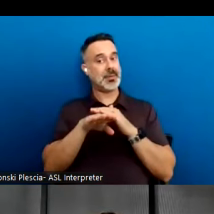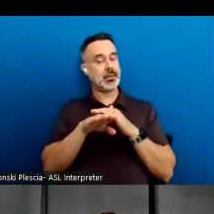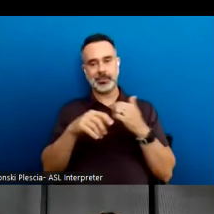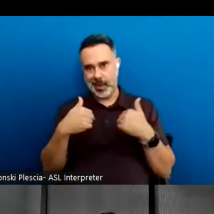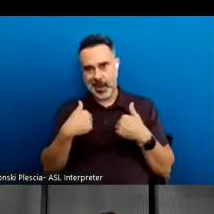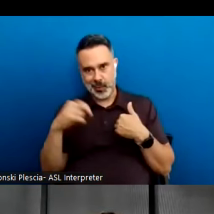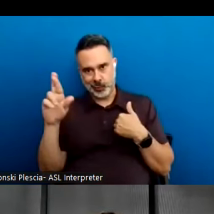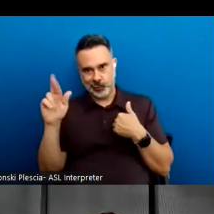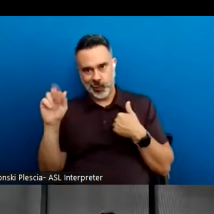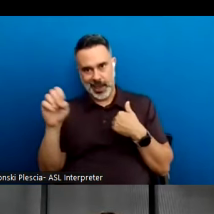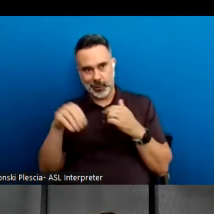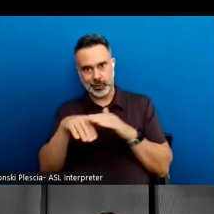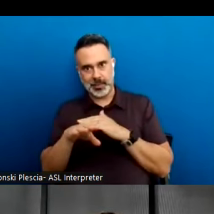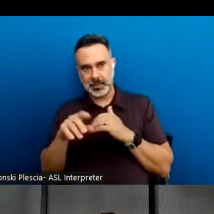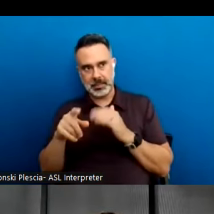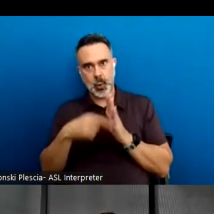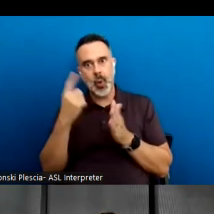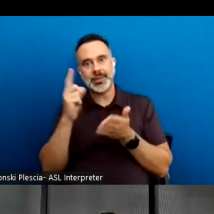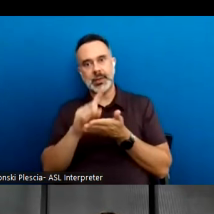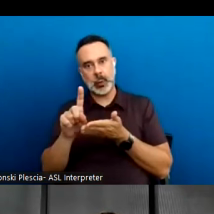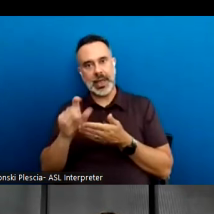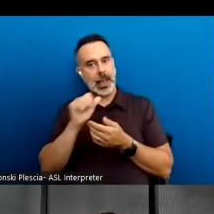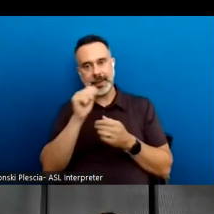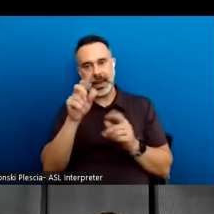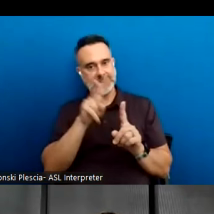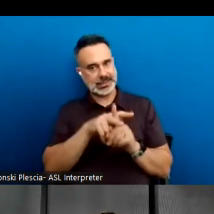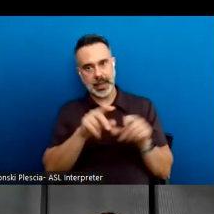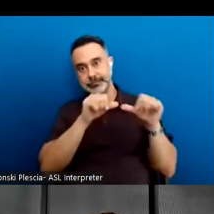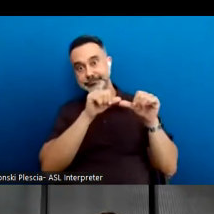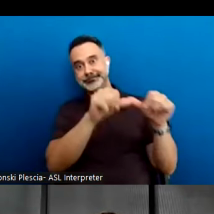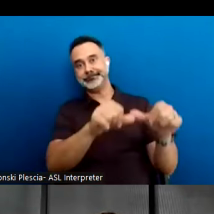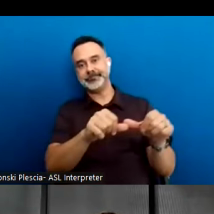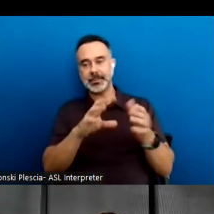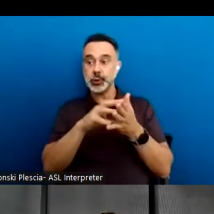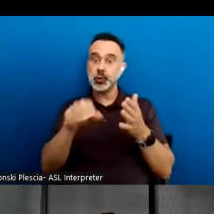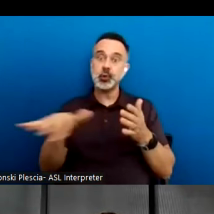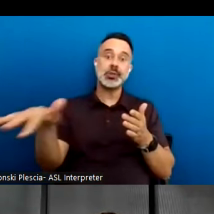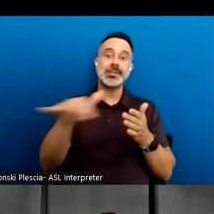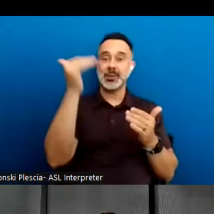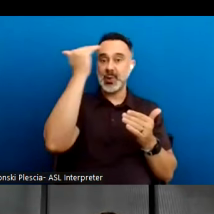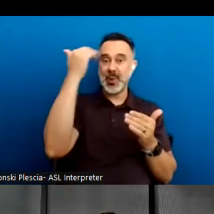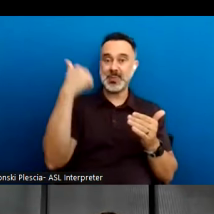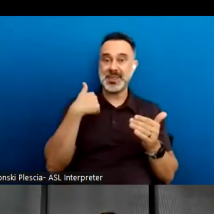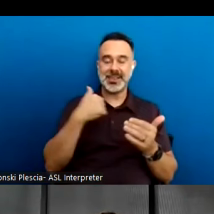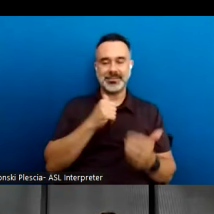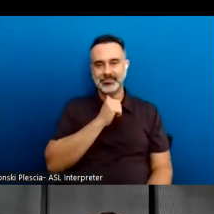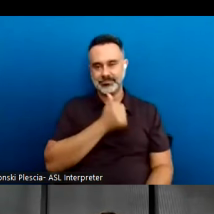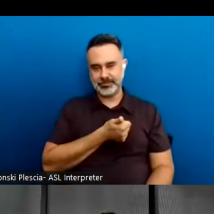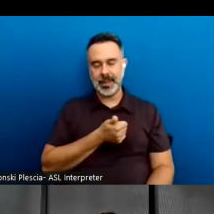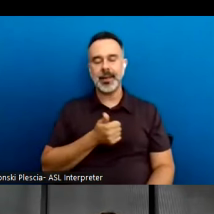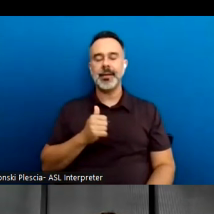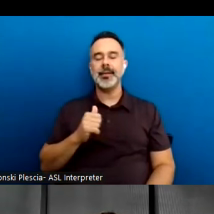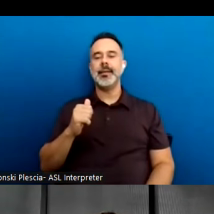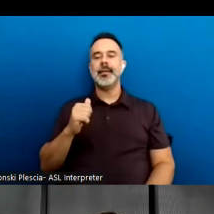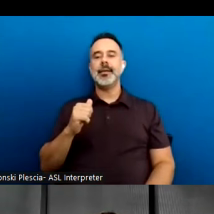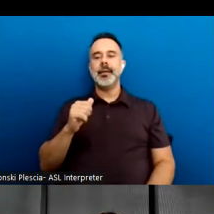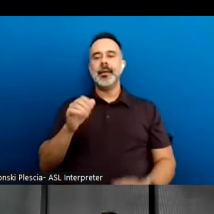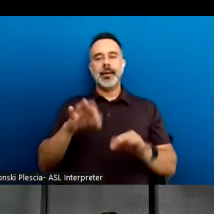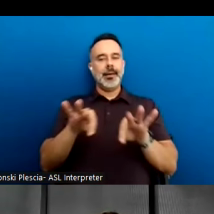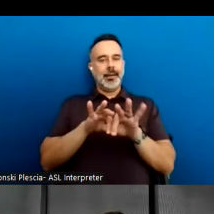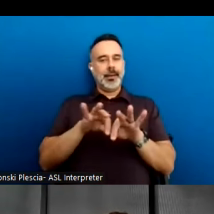So once a week, it's not like I'm assigned to a school and the students know me. So I think that is a key thing, is if there's